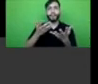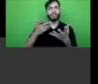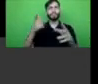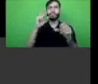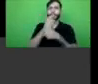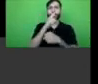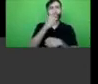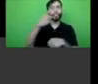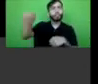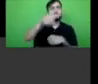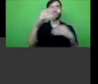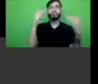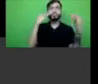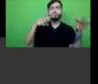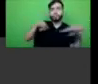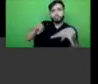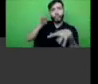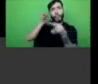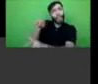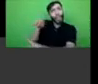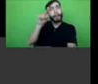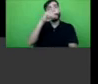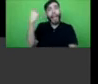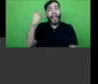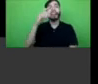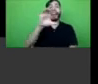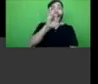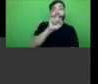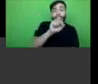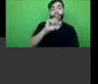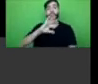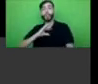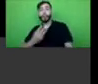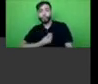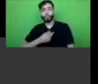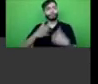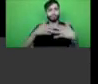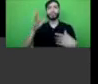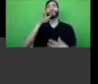cis, and trans women who are murdered by the police.